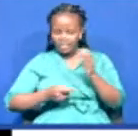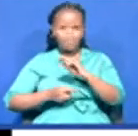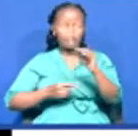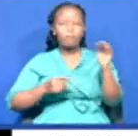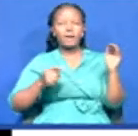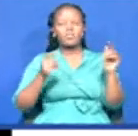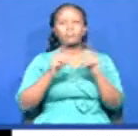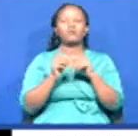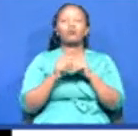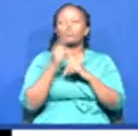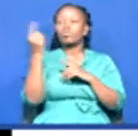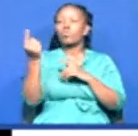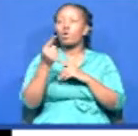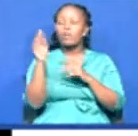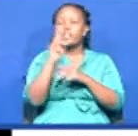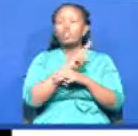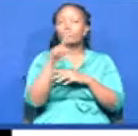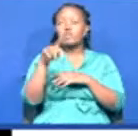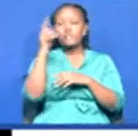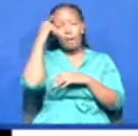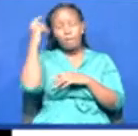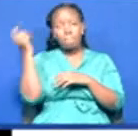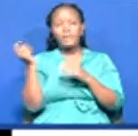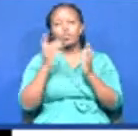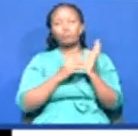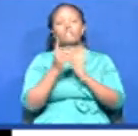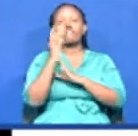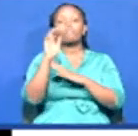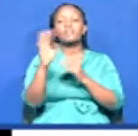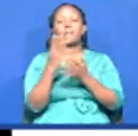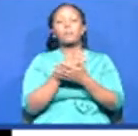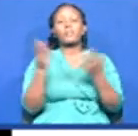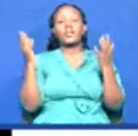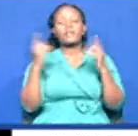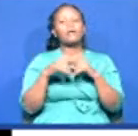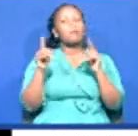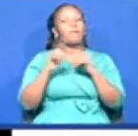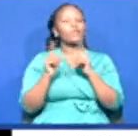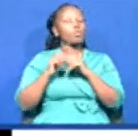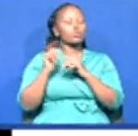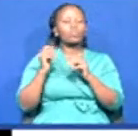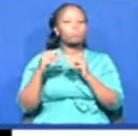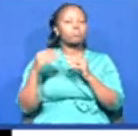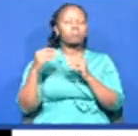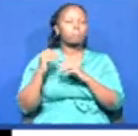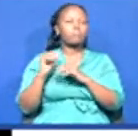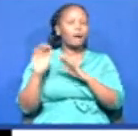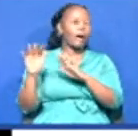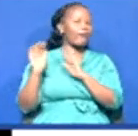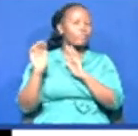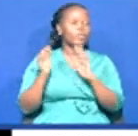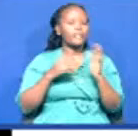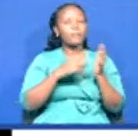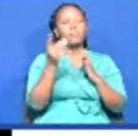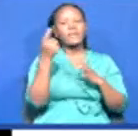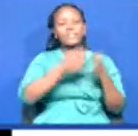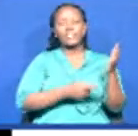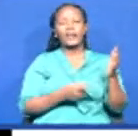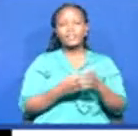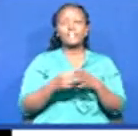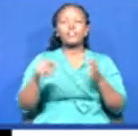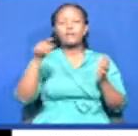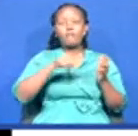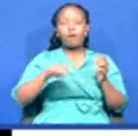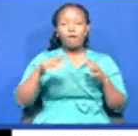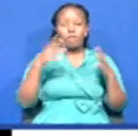to develop their product, but they also avoid paying tax. And so for us as Kenyans,